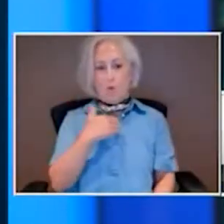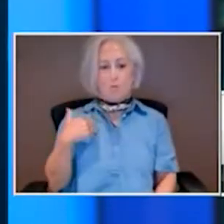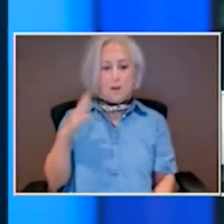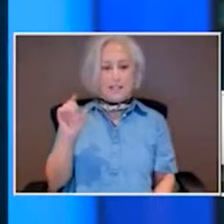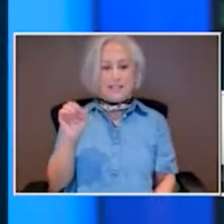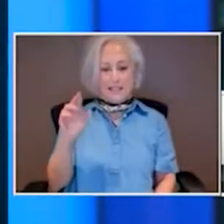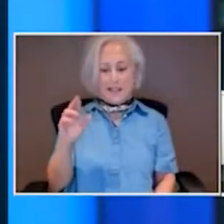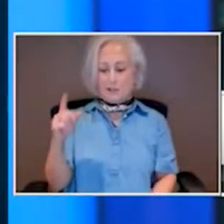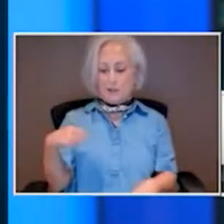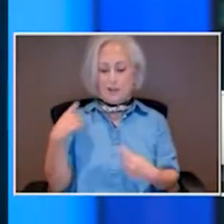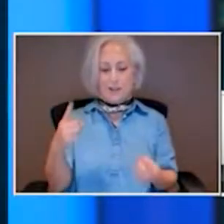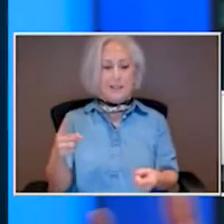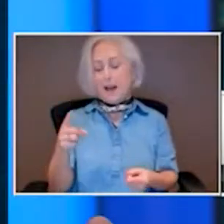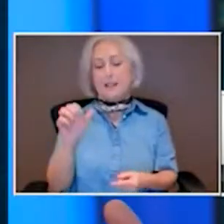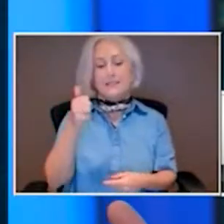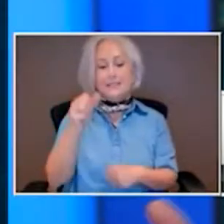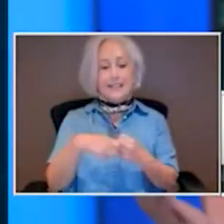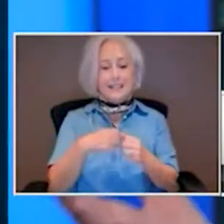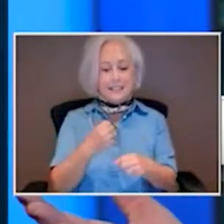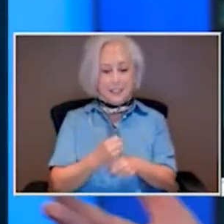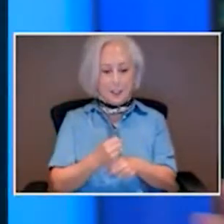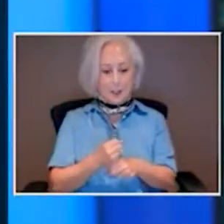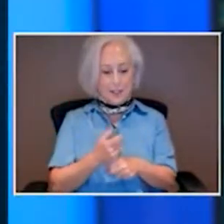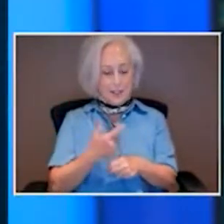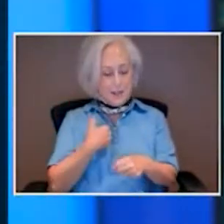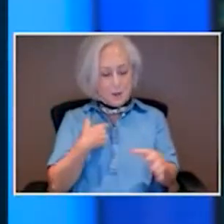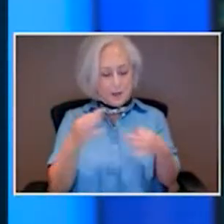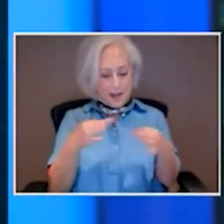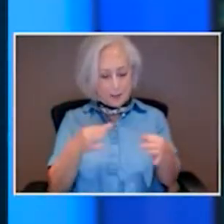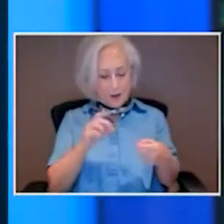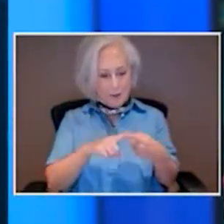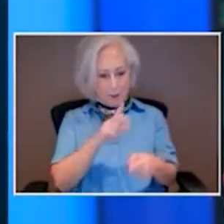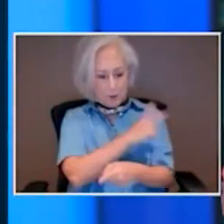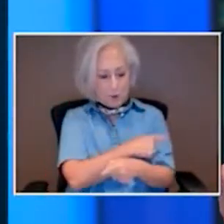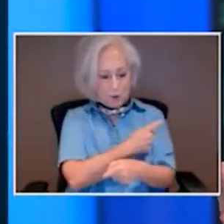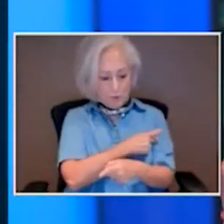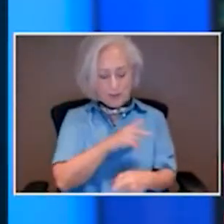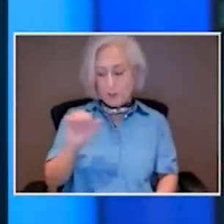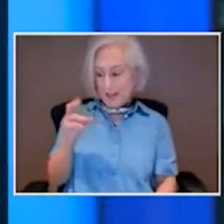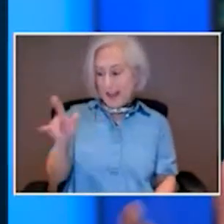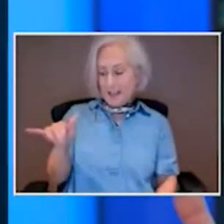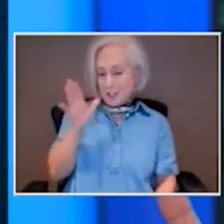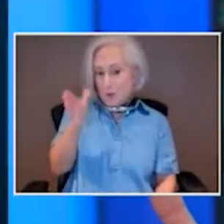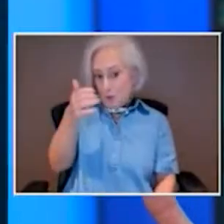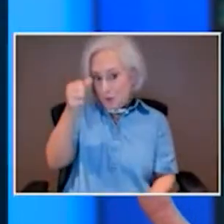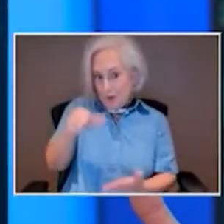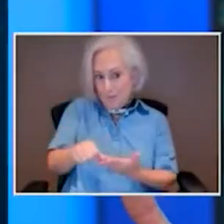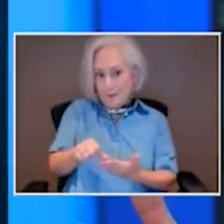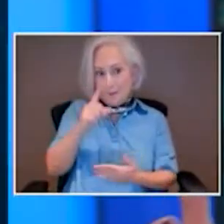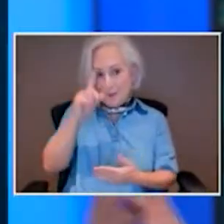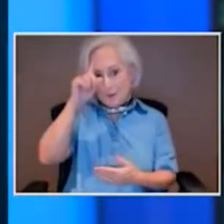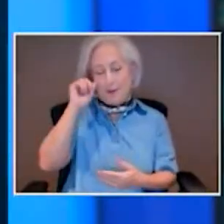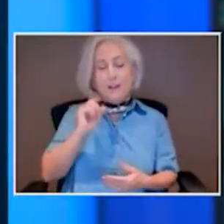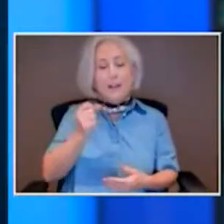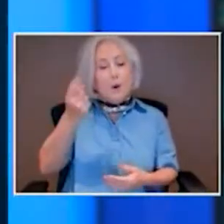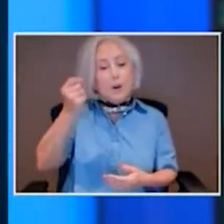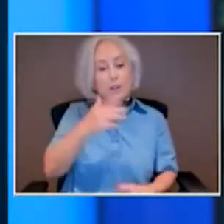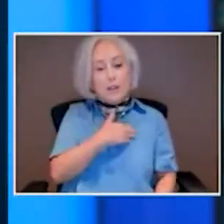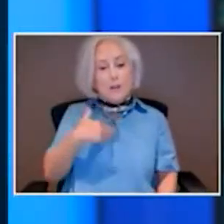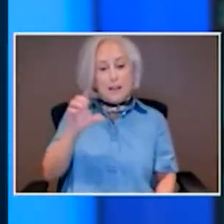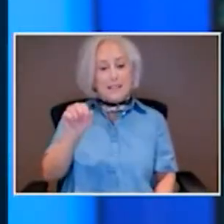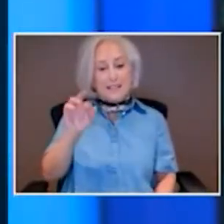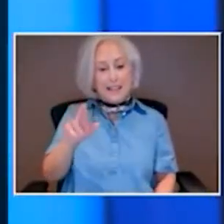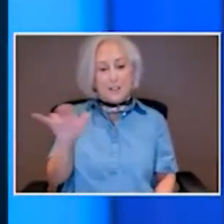decade. Is, as I describe it to patients, I'm sure Ash will remember this, is, you know, we understand that actually breast cancer is like a family with a